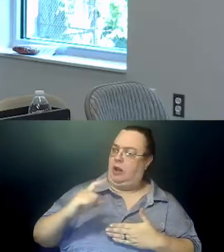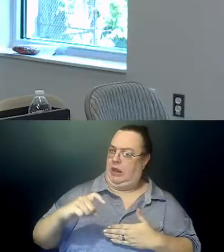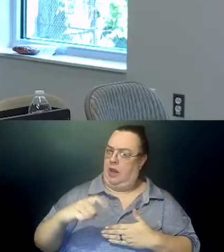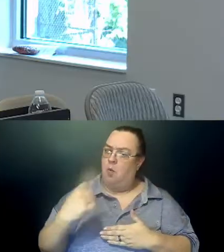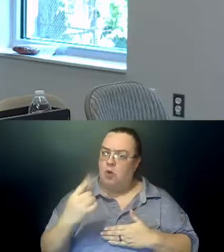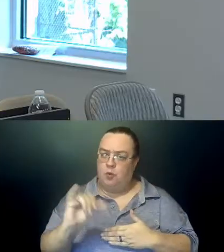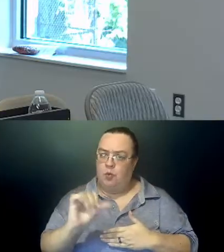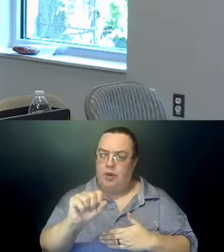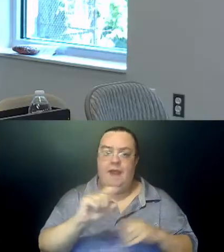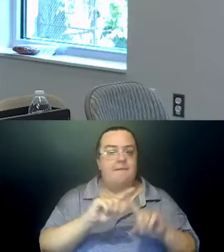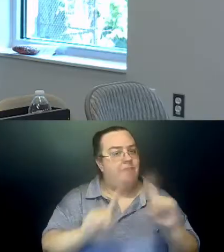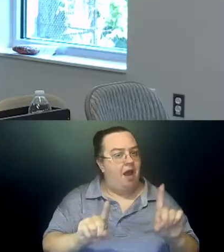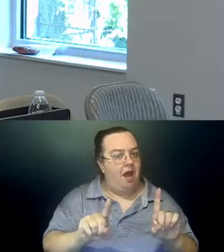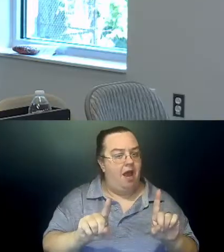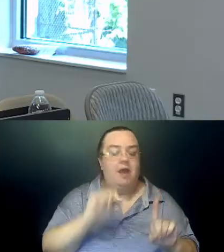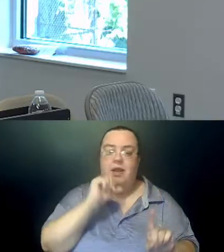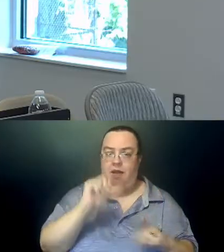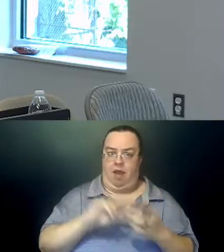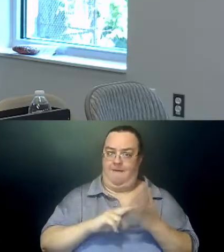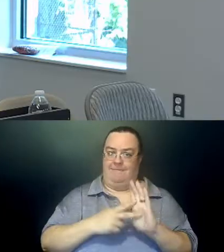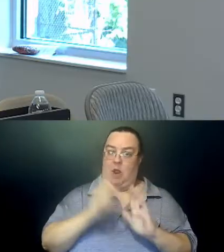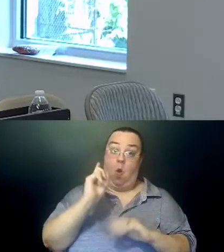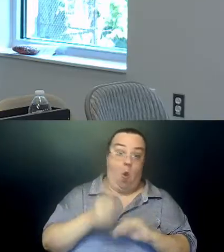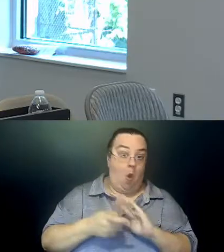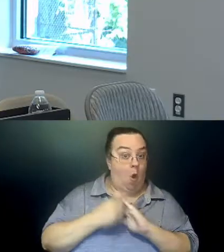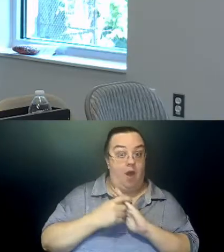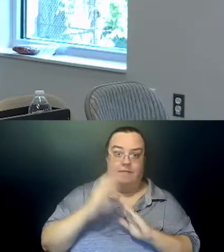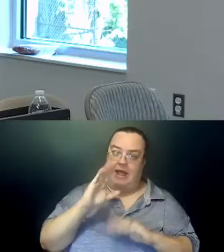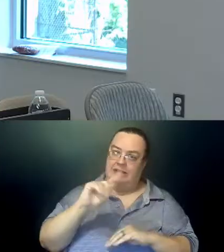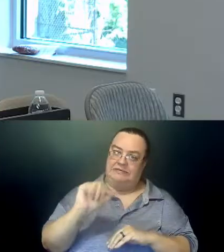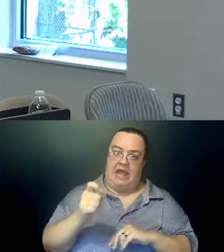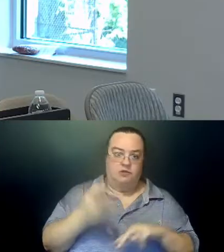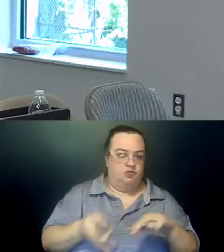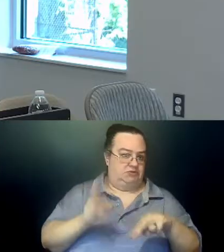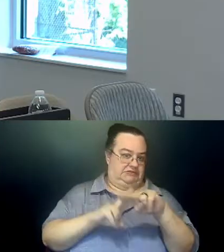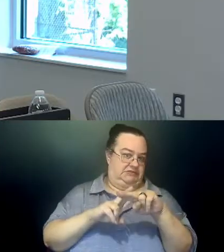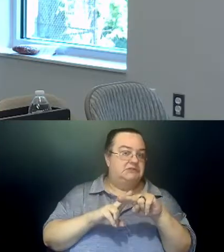doesn't automatically mean raising taxes.